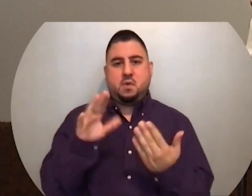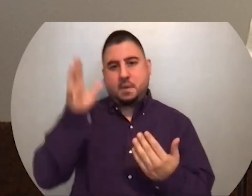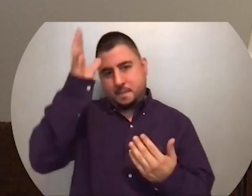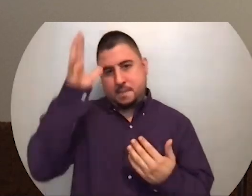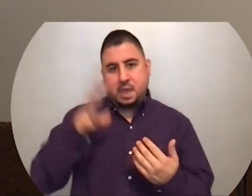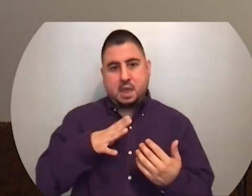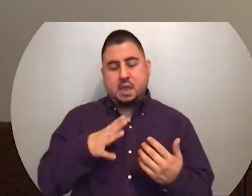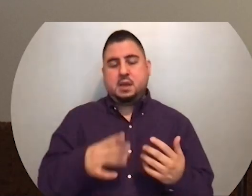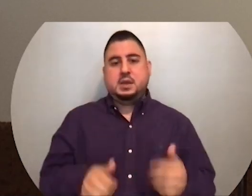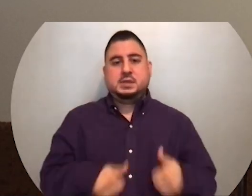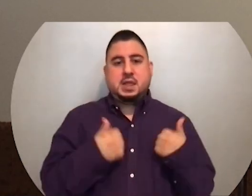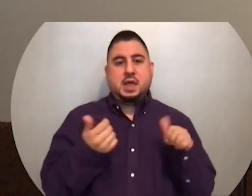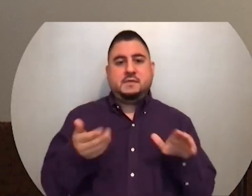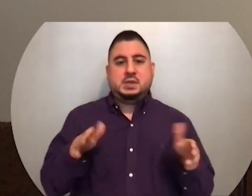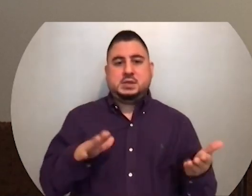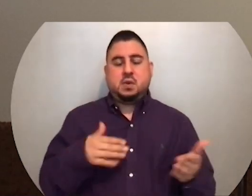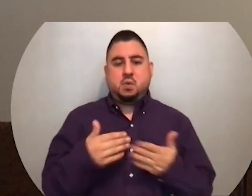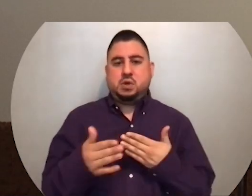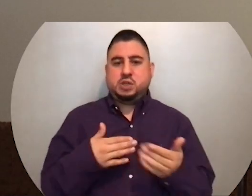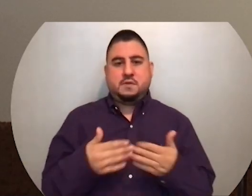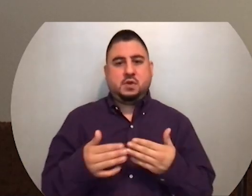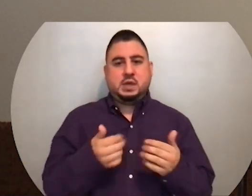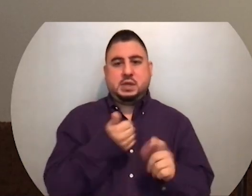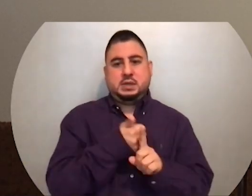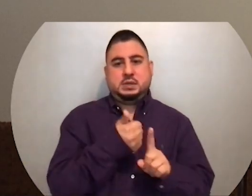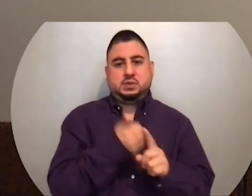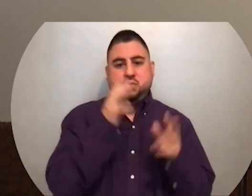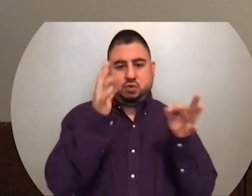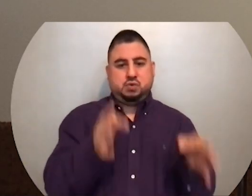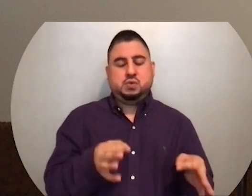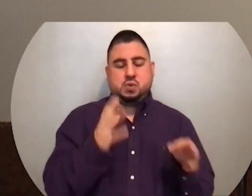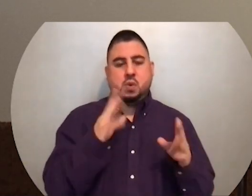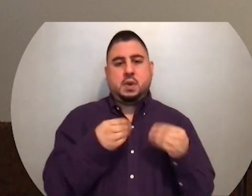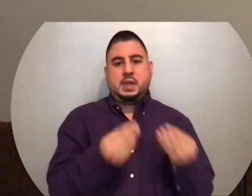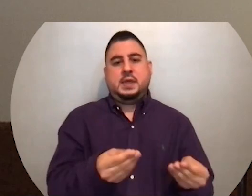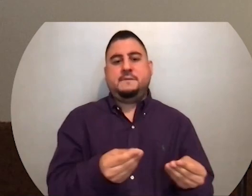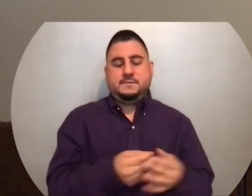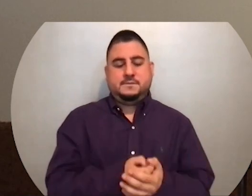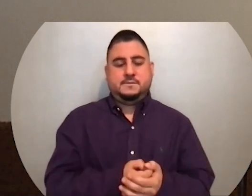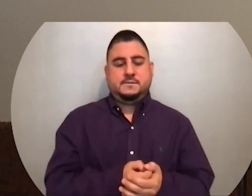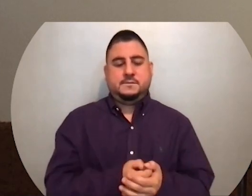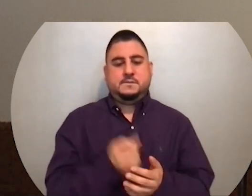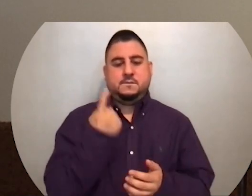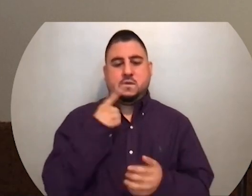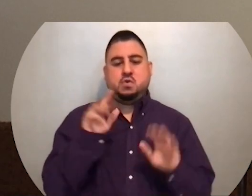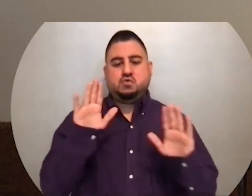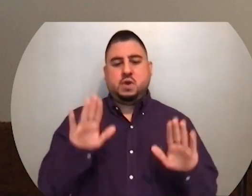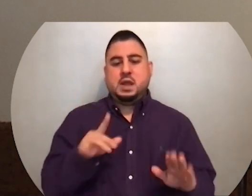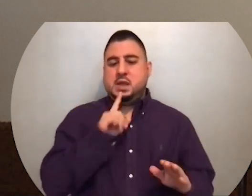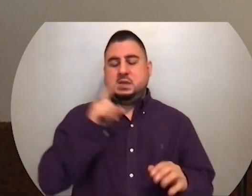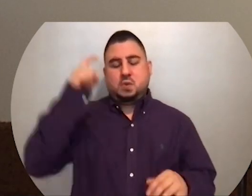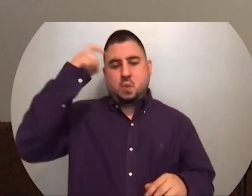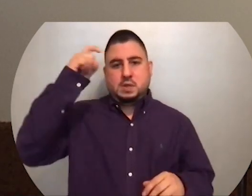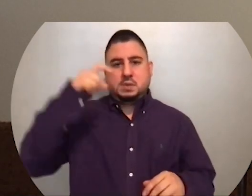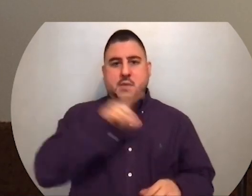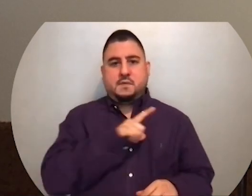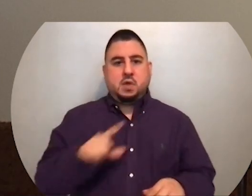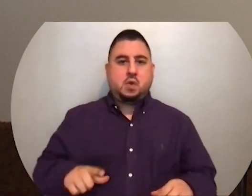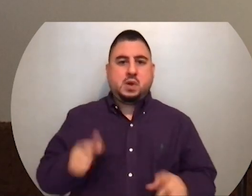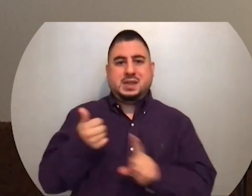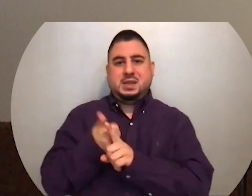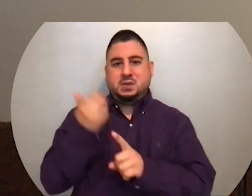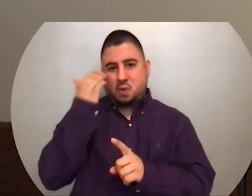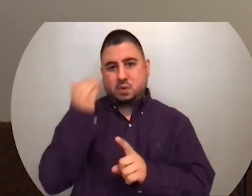are life and death, and whichever he chooses will be given him. For great is the wisdom of the Lord, and he